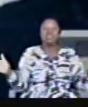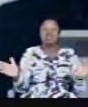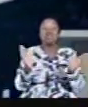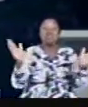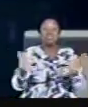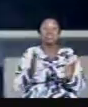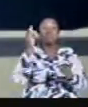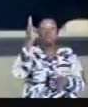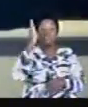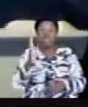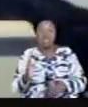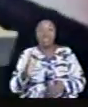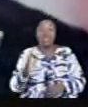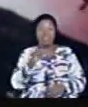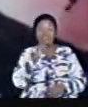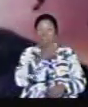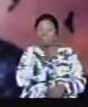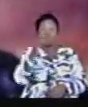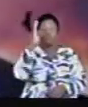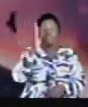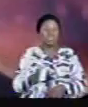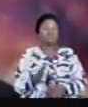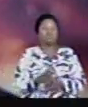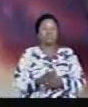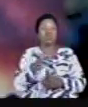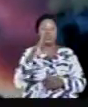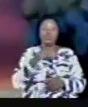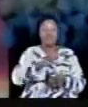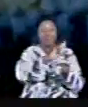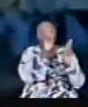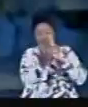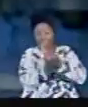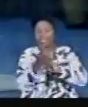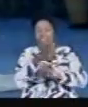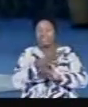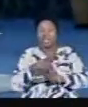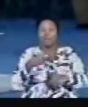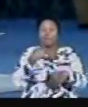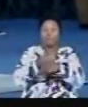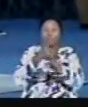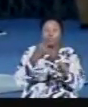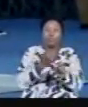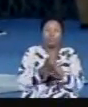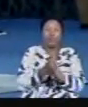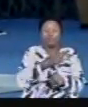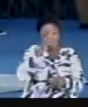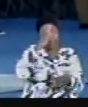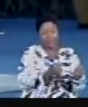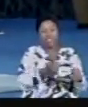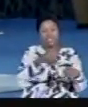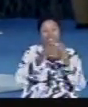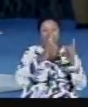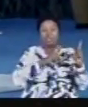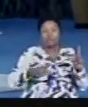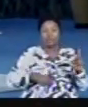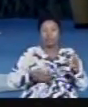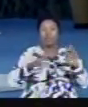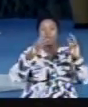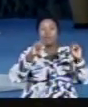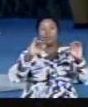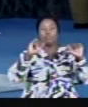is not a preacher of repentance and faith in the Lord. Micah said,